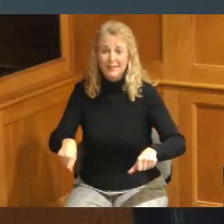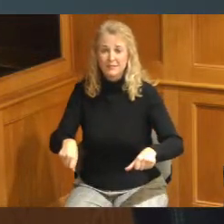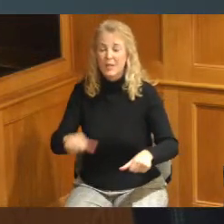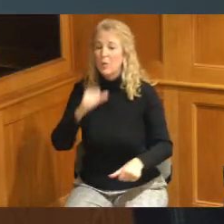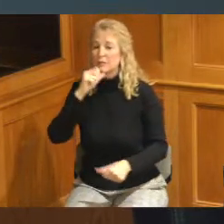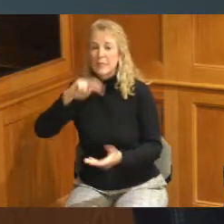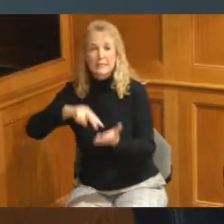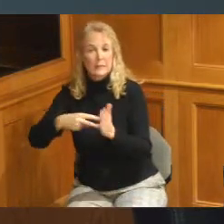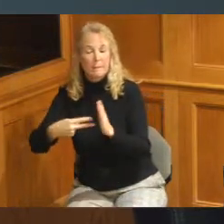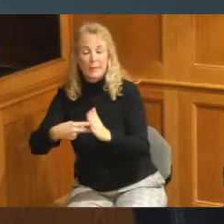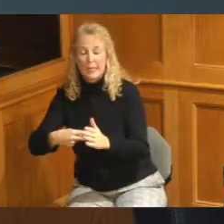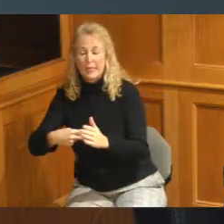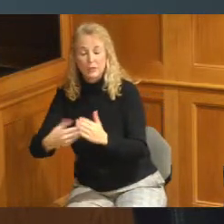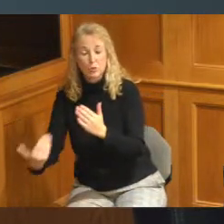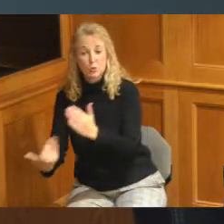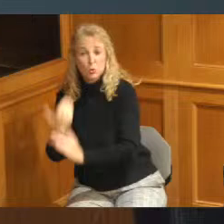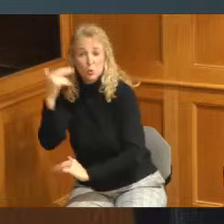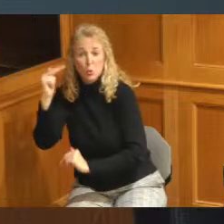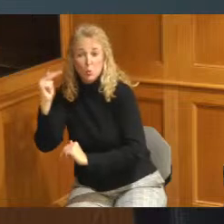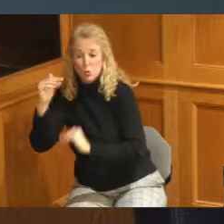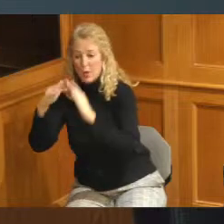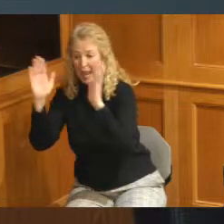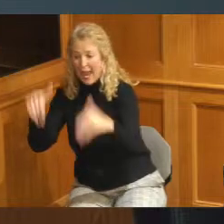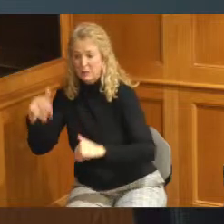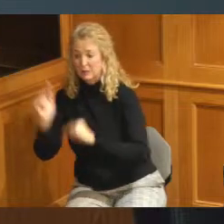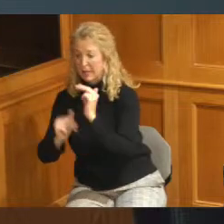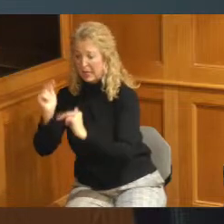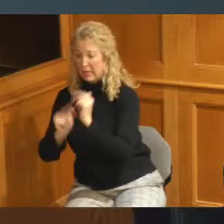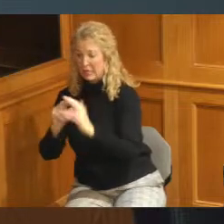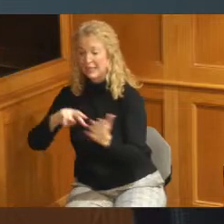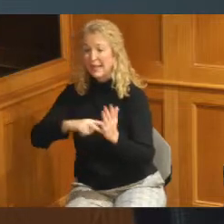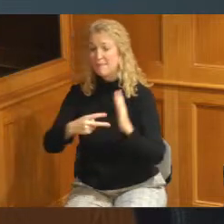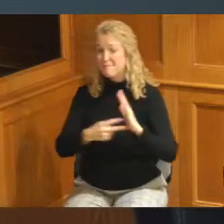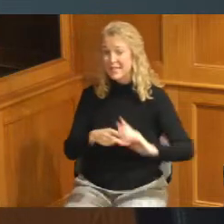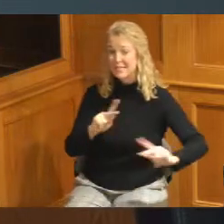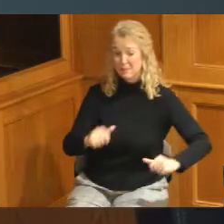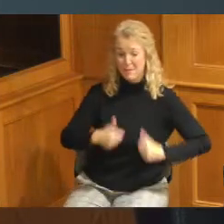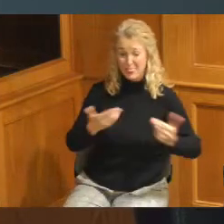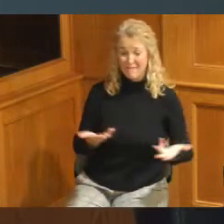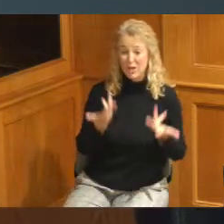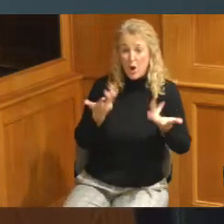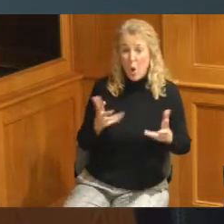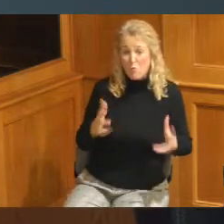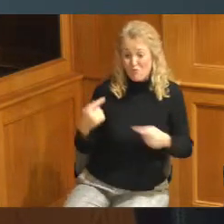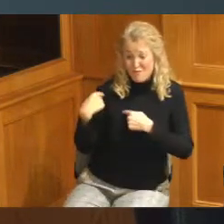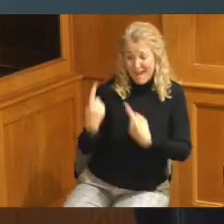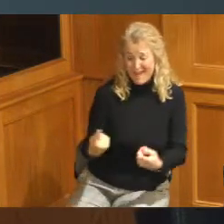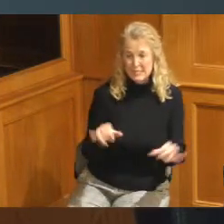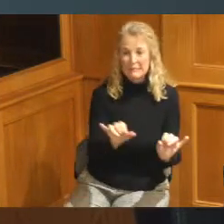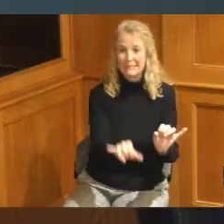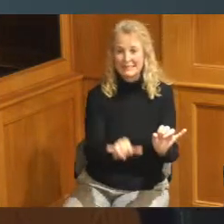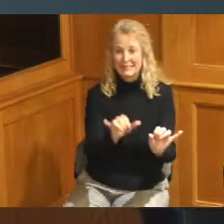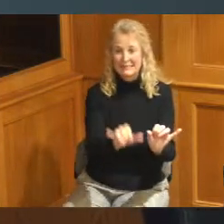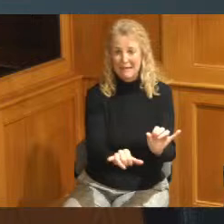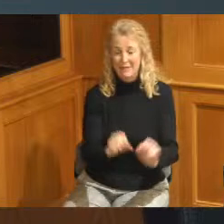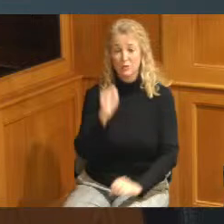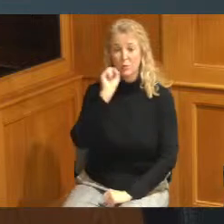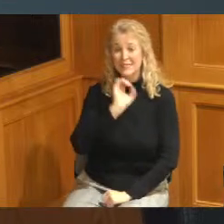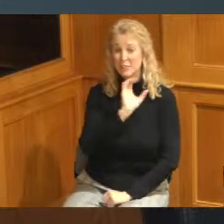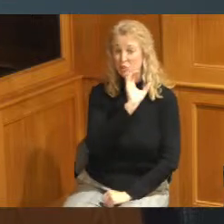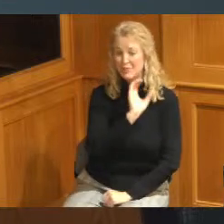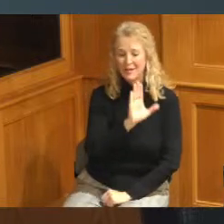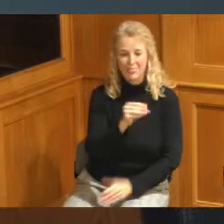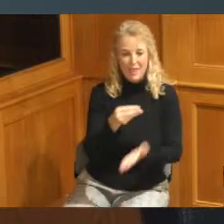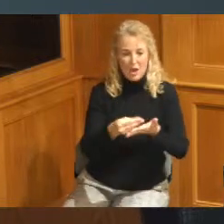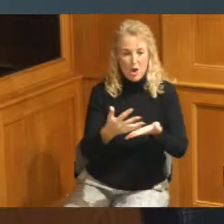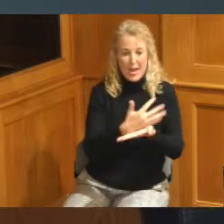housing. It's also helping people stay in the house they already have. And so senior citizens are on fixed income. We don't know what